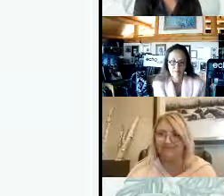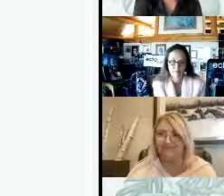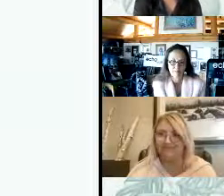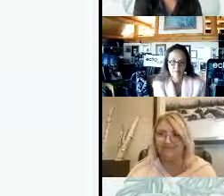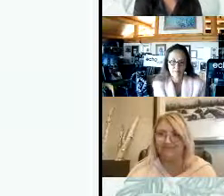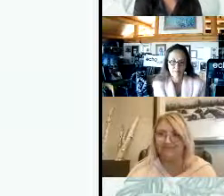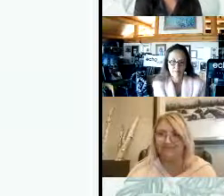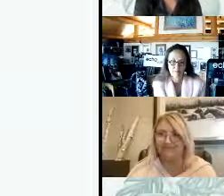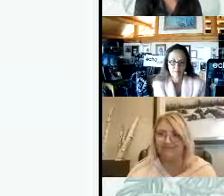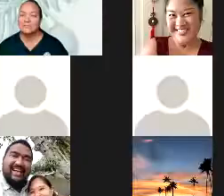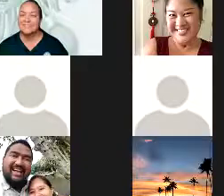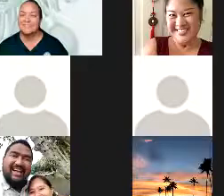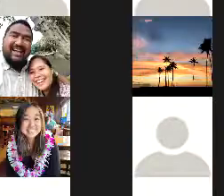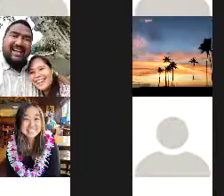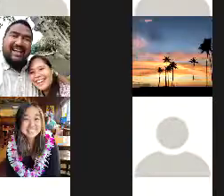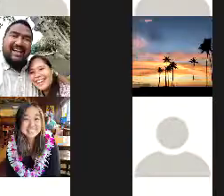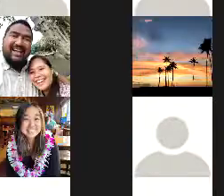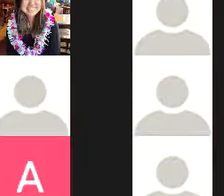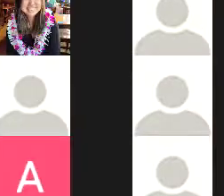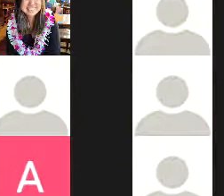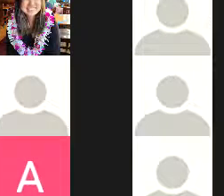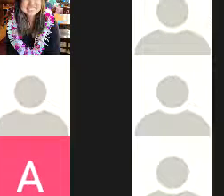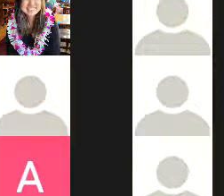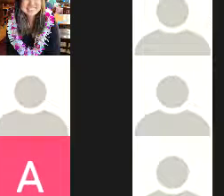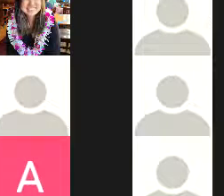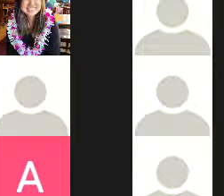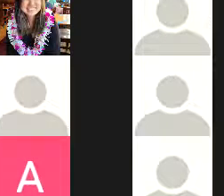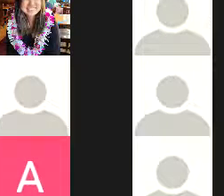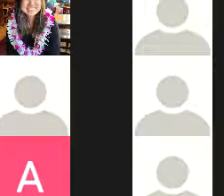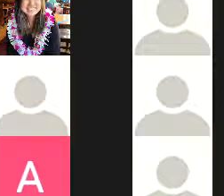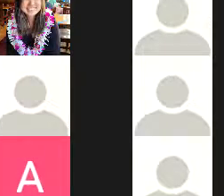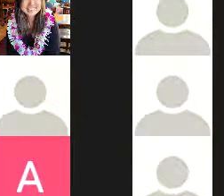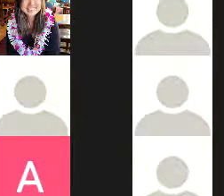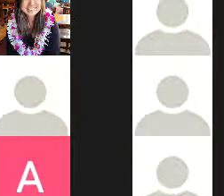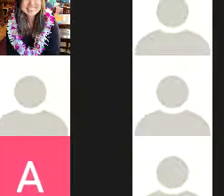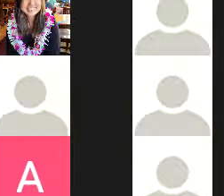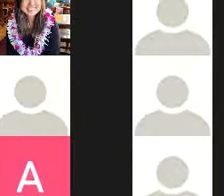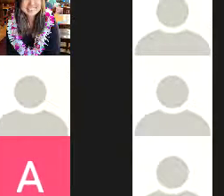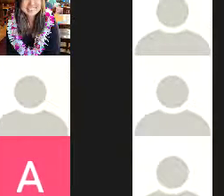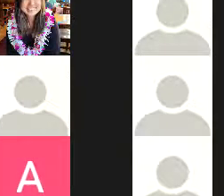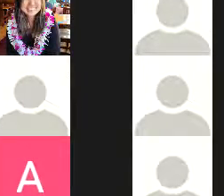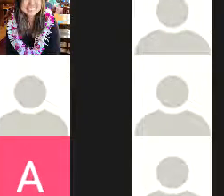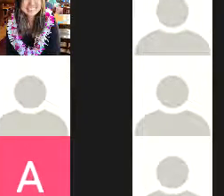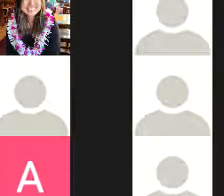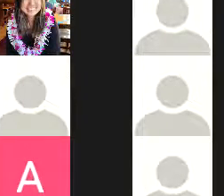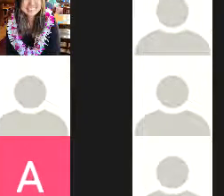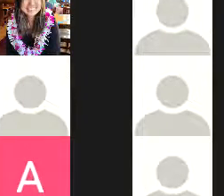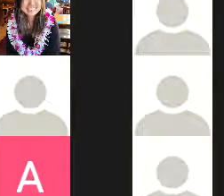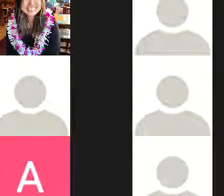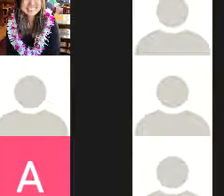Today, I'm going to just move my screen a little bit over. Oh.